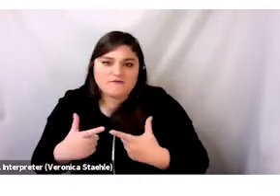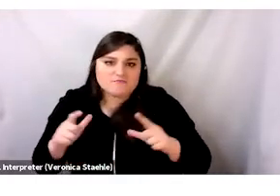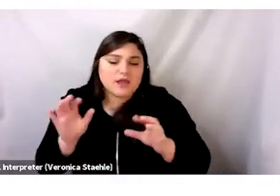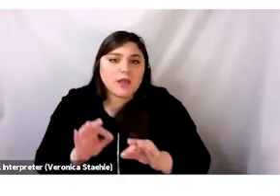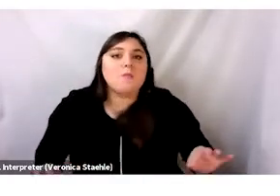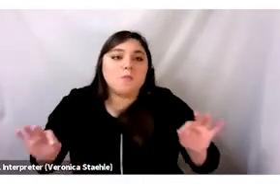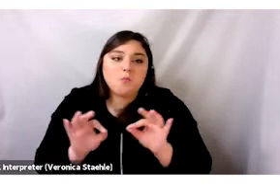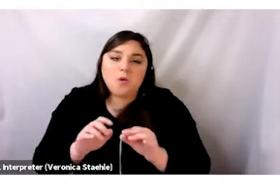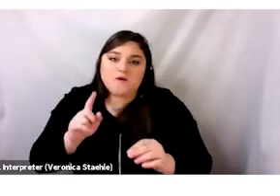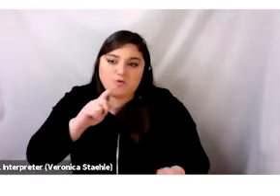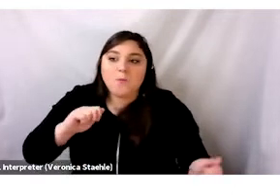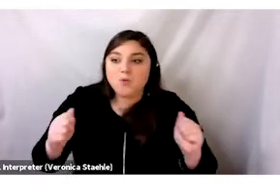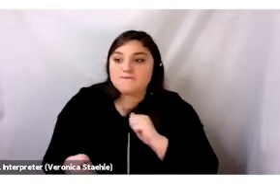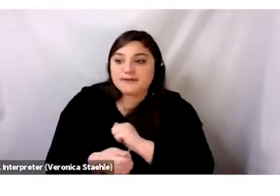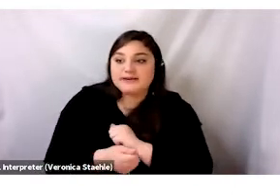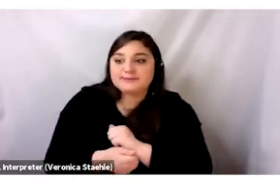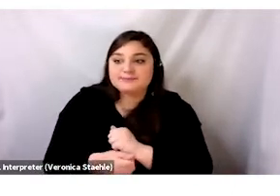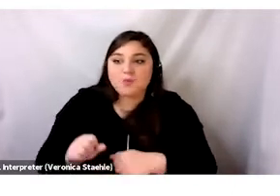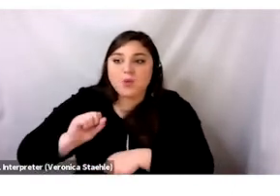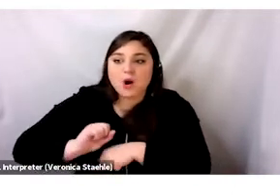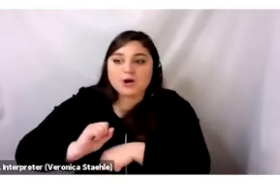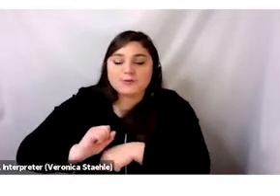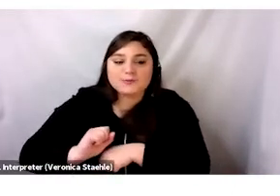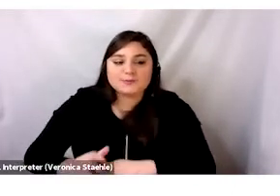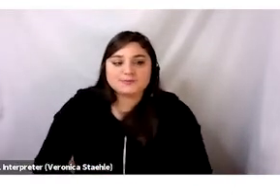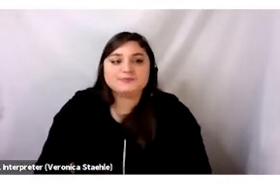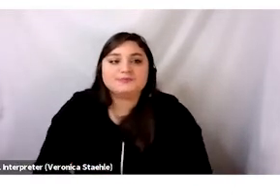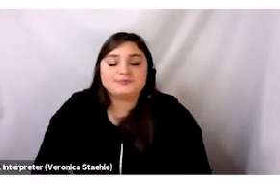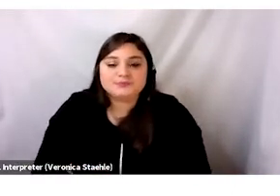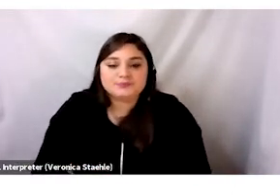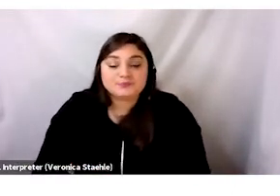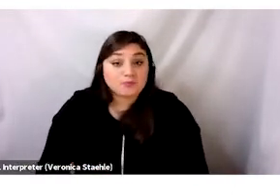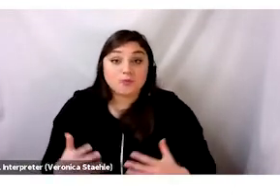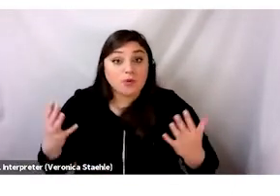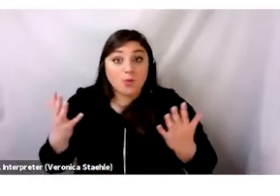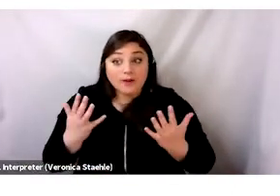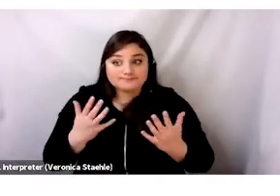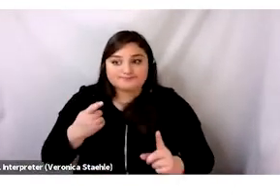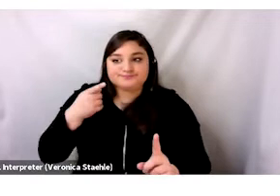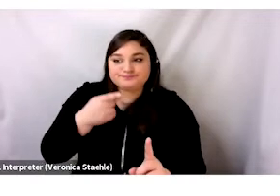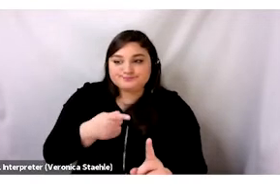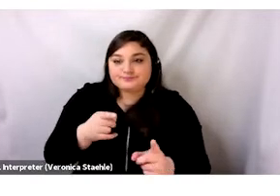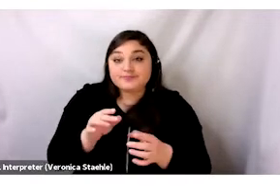work. Um, and that is that spiritual activism and engaged Buddhism in